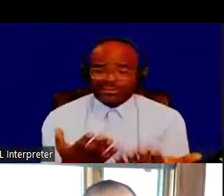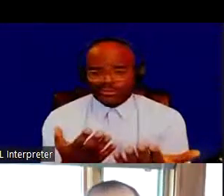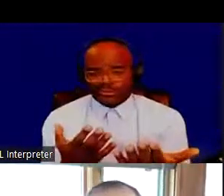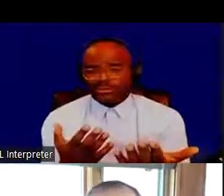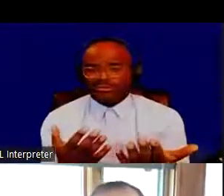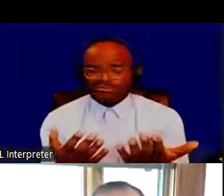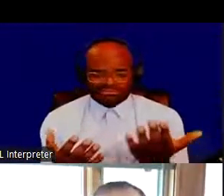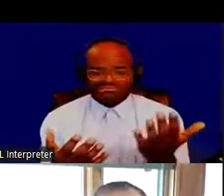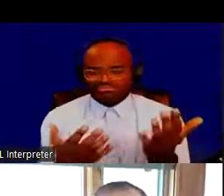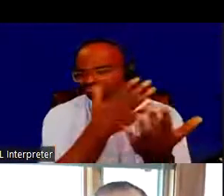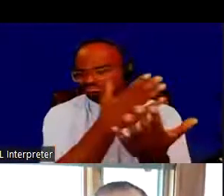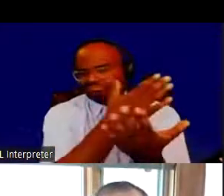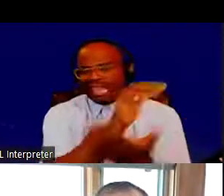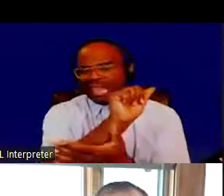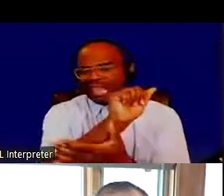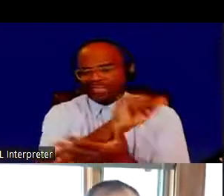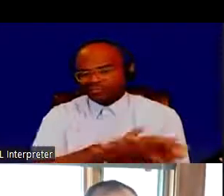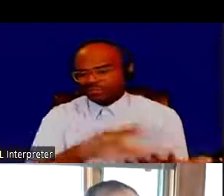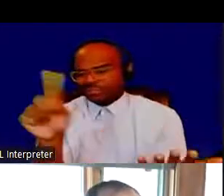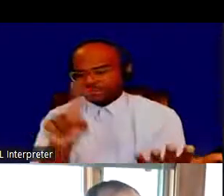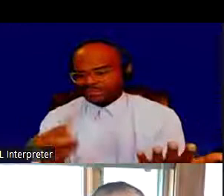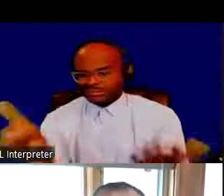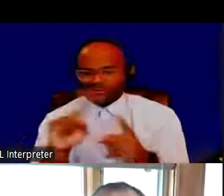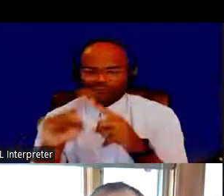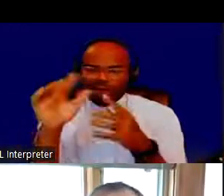wall-to-wall spectrum of different adaptation actions.